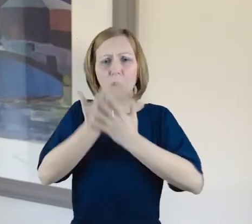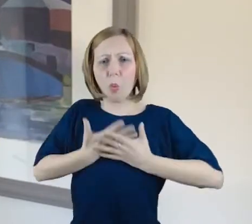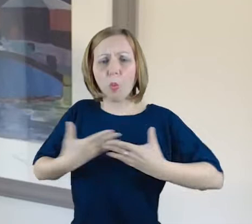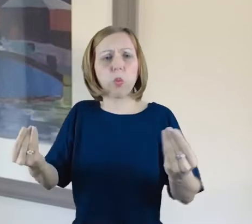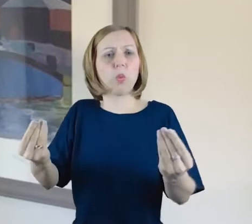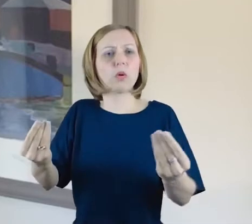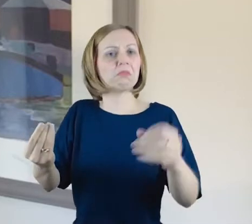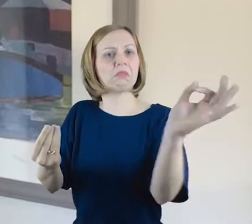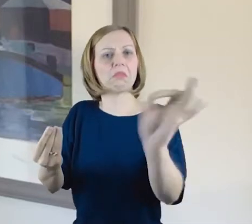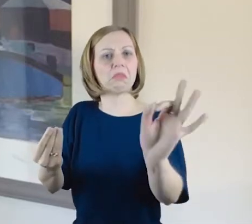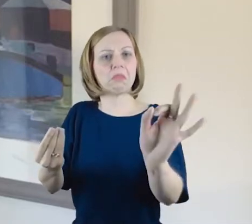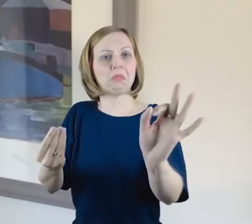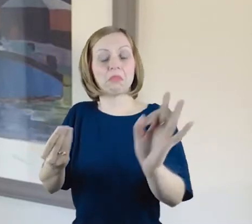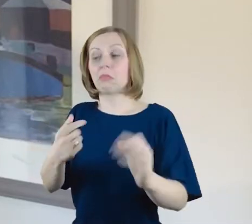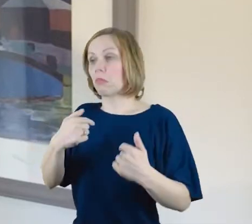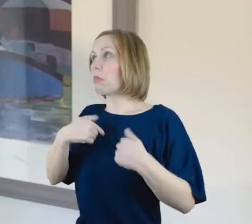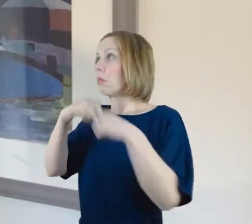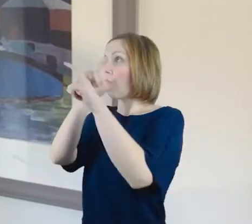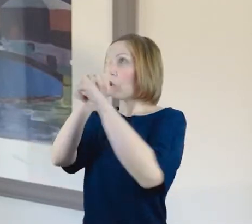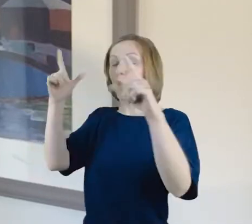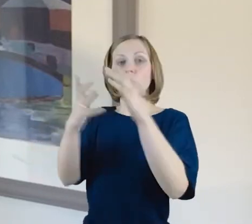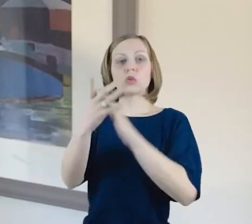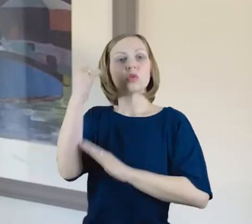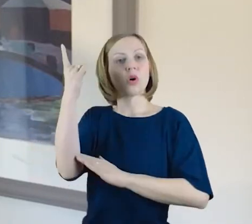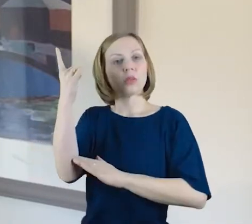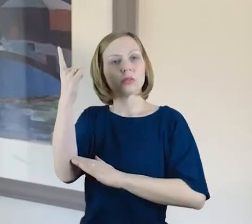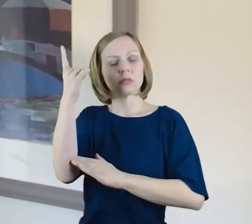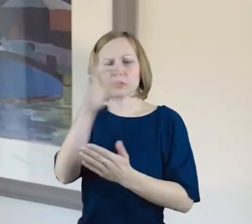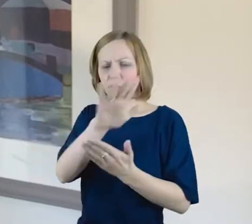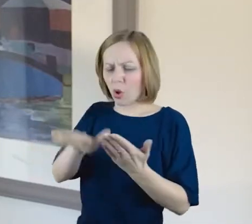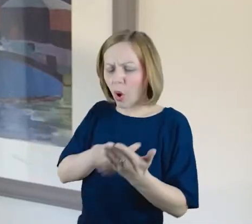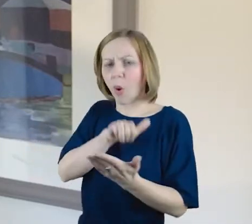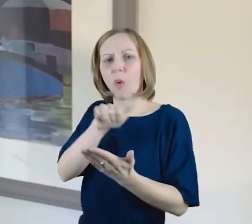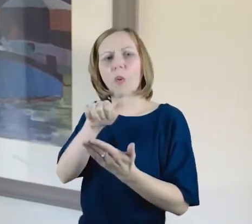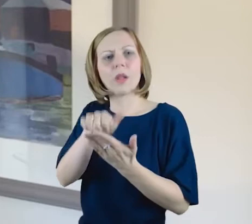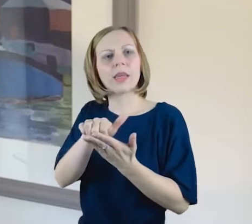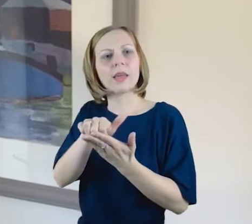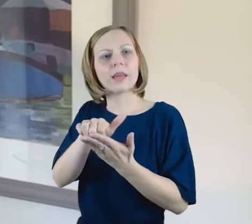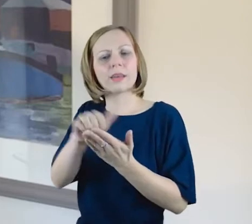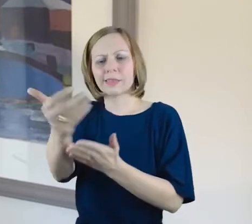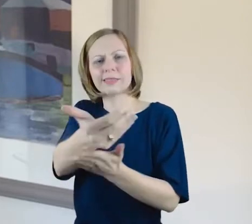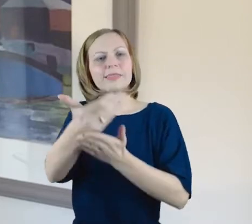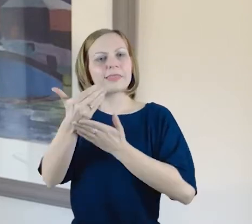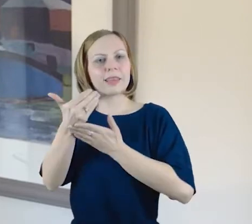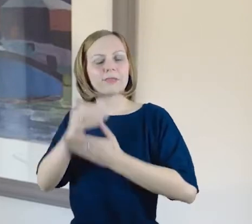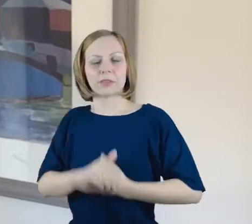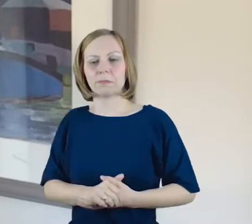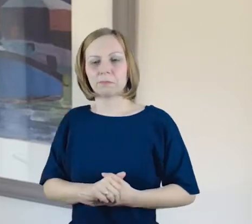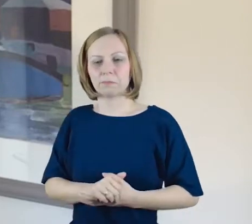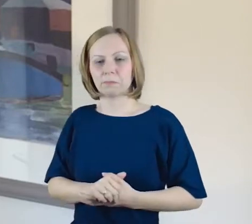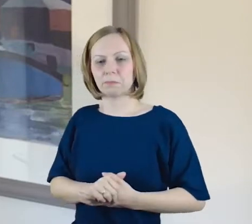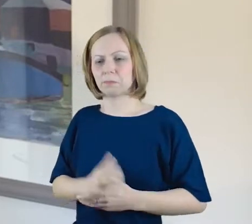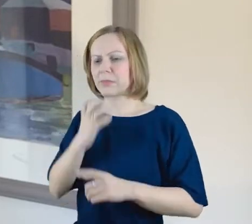God, the Holy One of Israel, your Saviour. I give Egypt as your